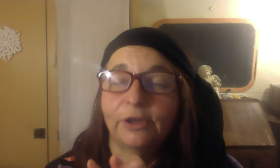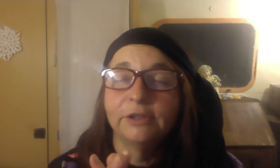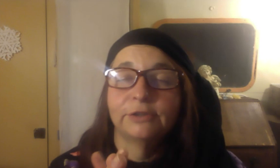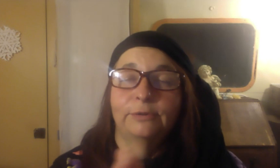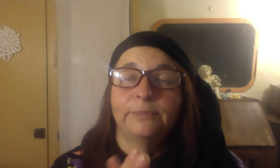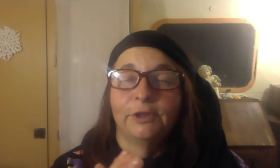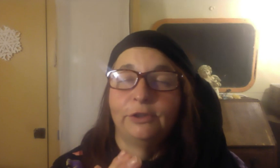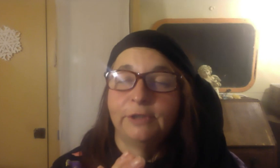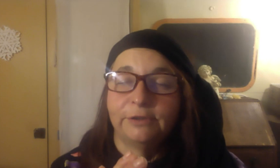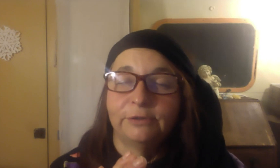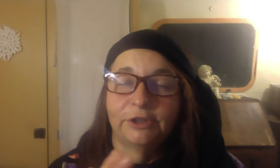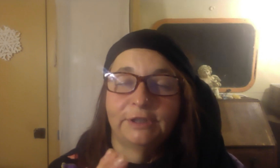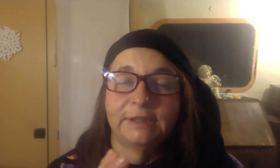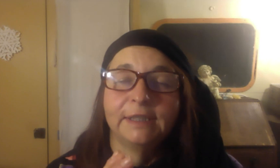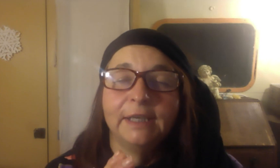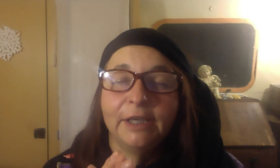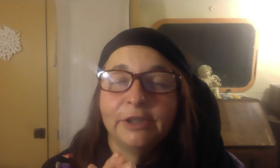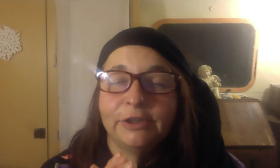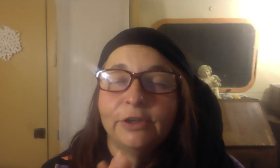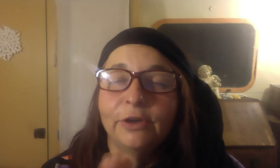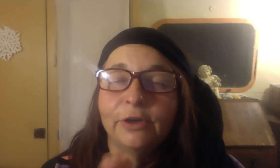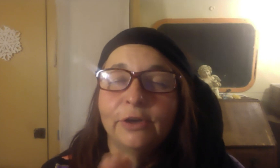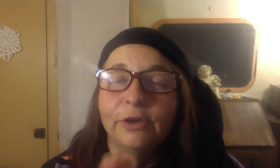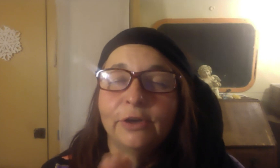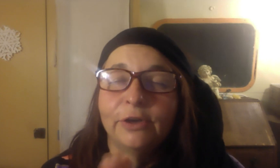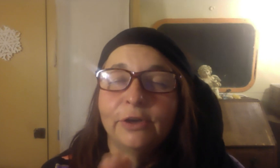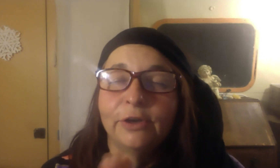others also your intuitions. So